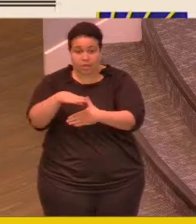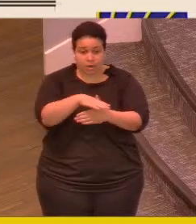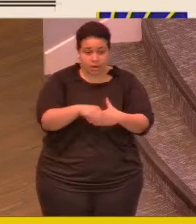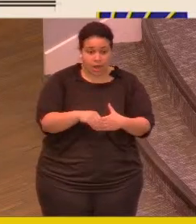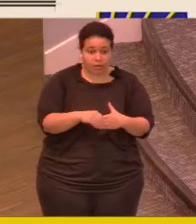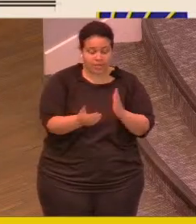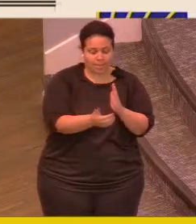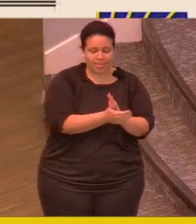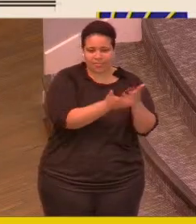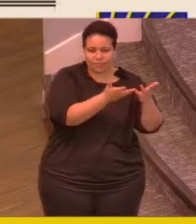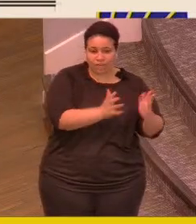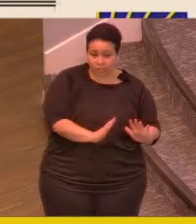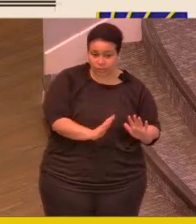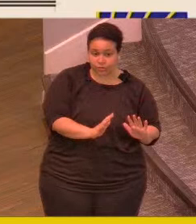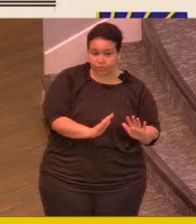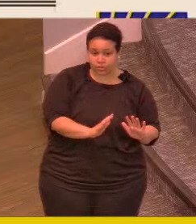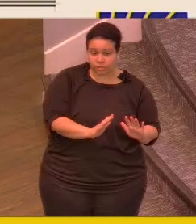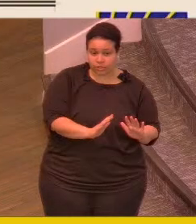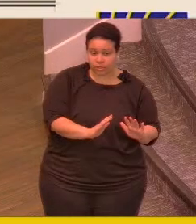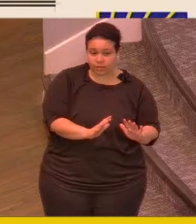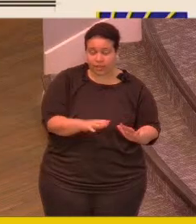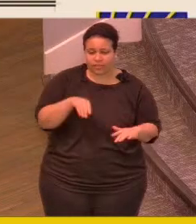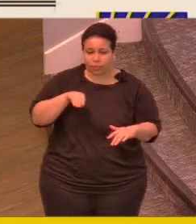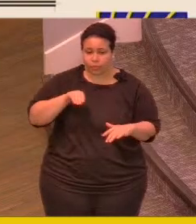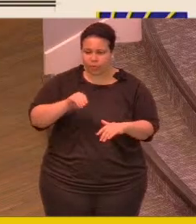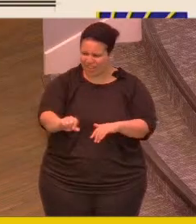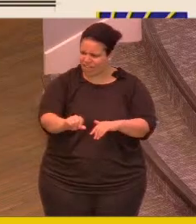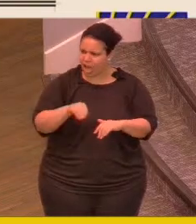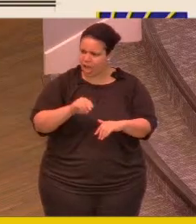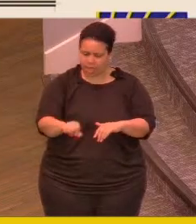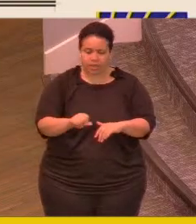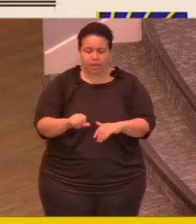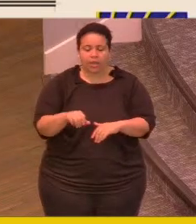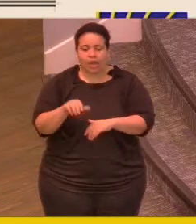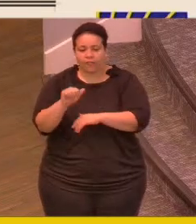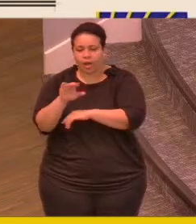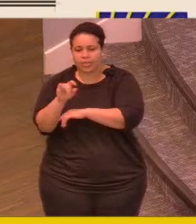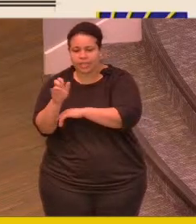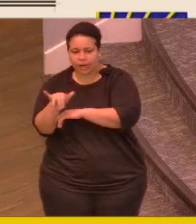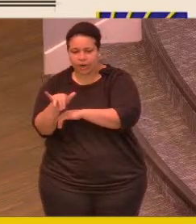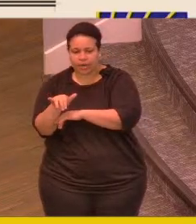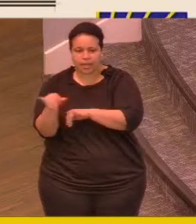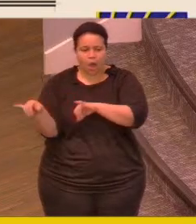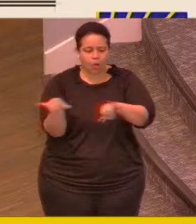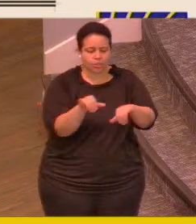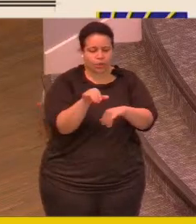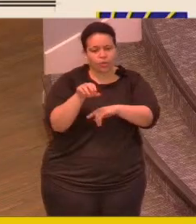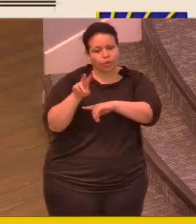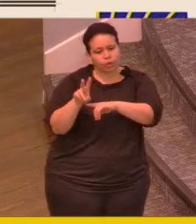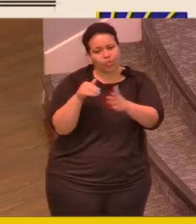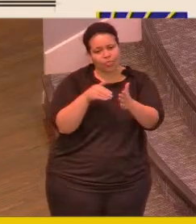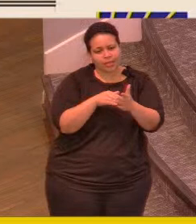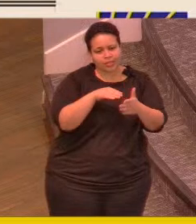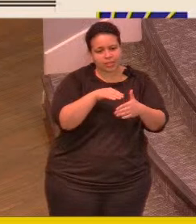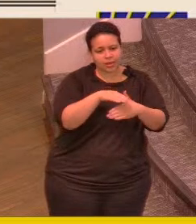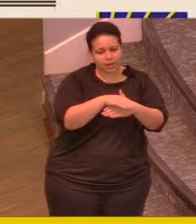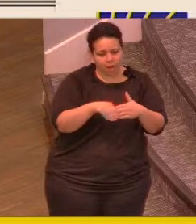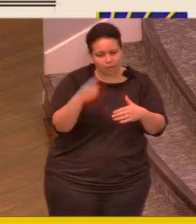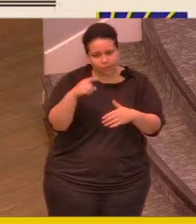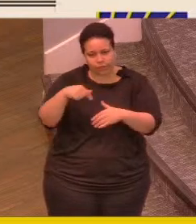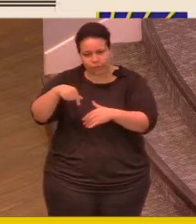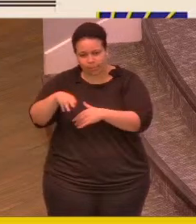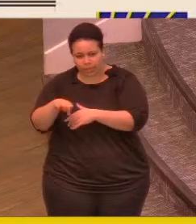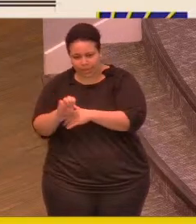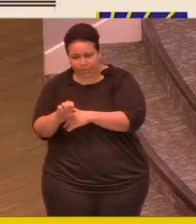amendment and the refund of the austerity, as well as the $2,000 that we're receiving in QBE for